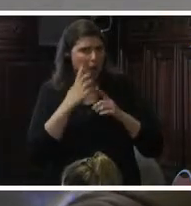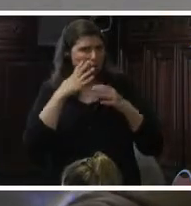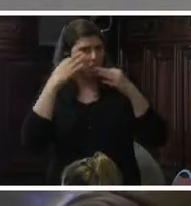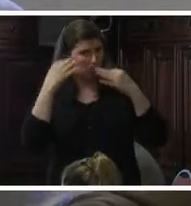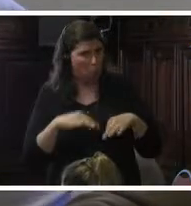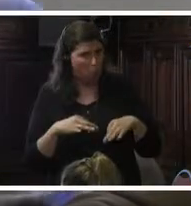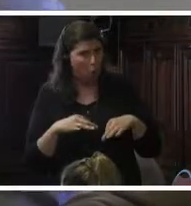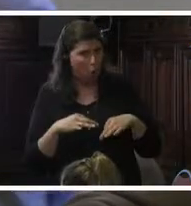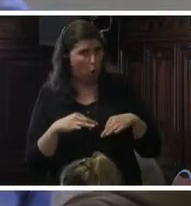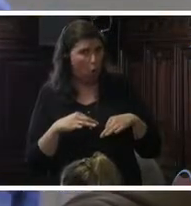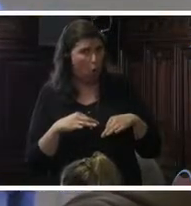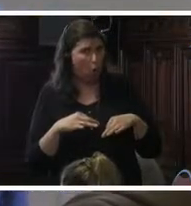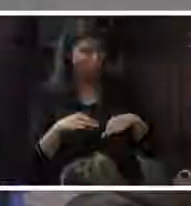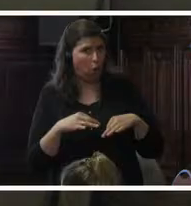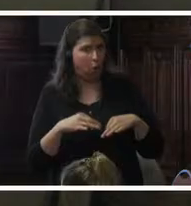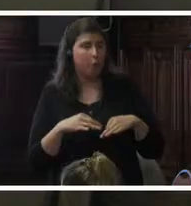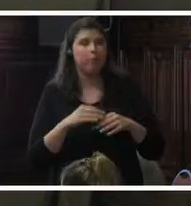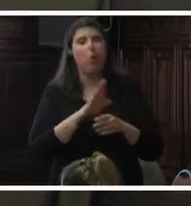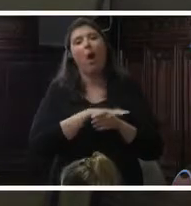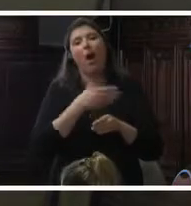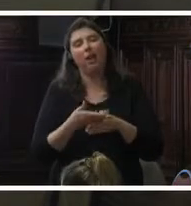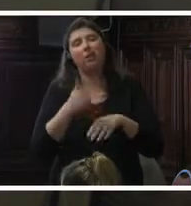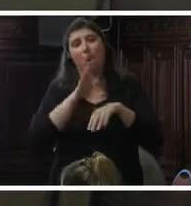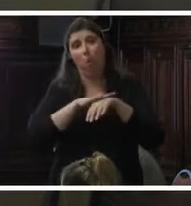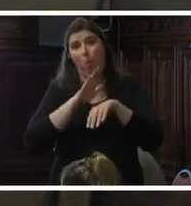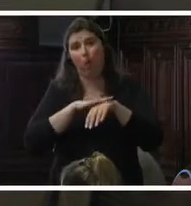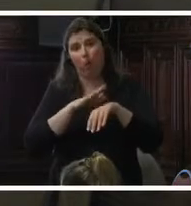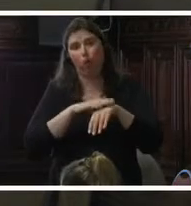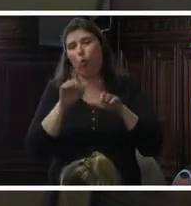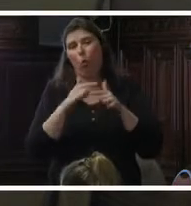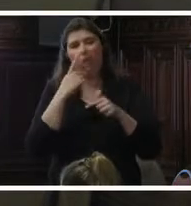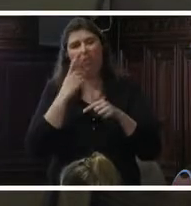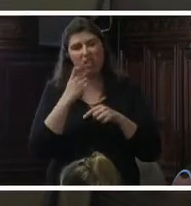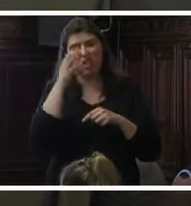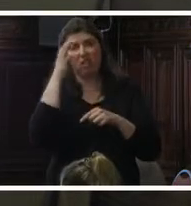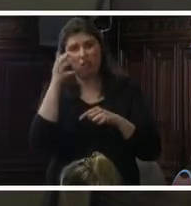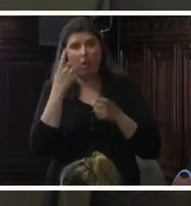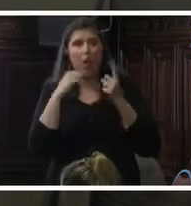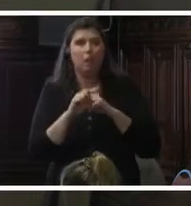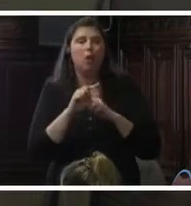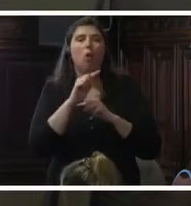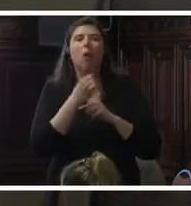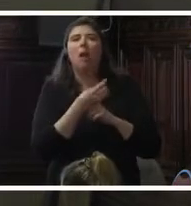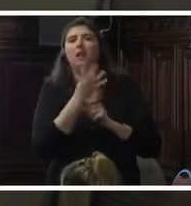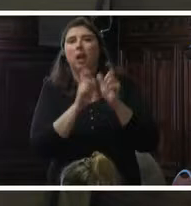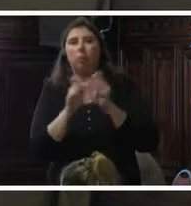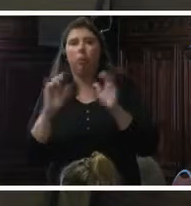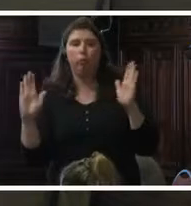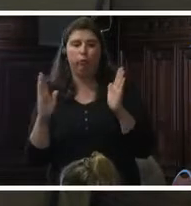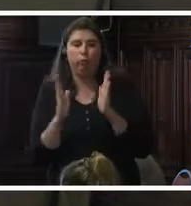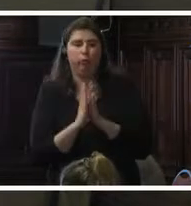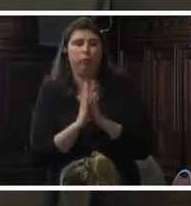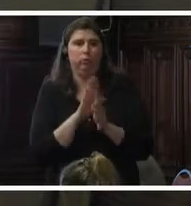No creo que existe evidencia científica hasta el momento que demuestre, pero el número de casos ha cesado hasta la fecha.